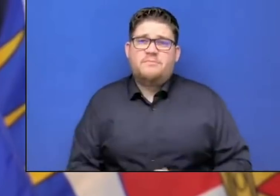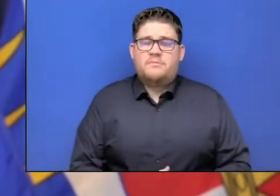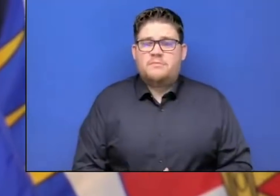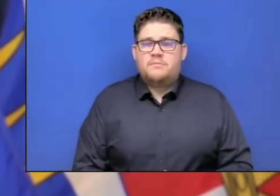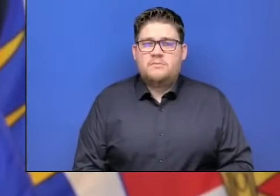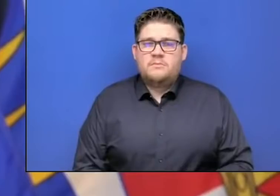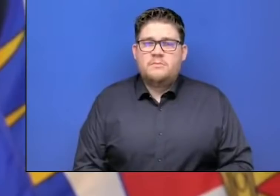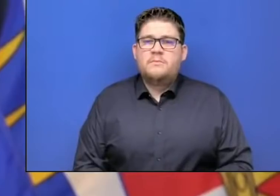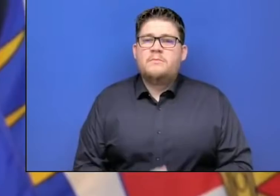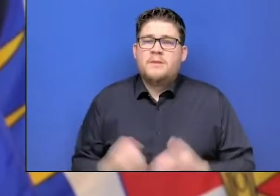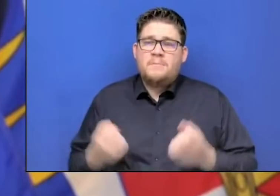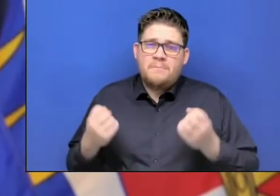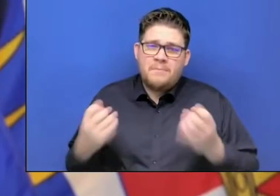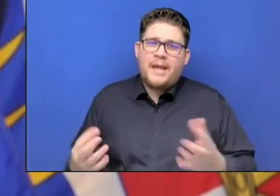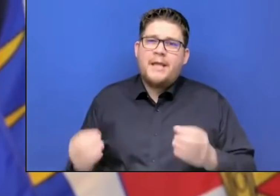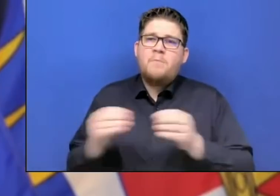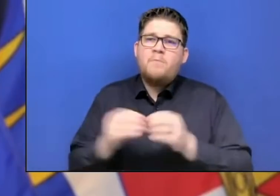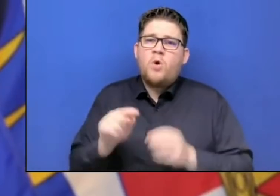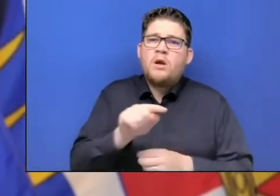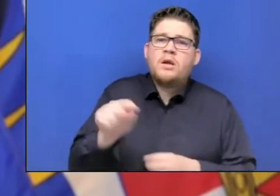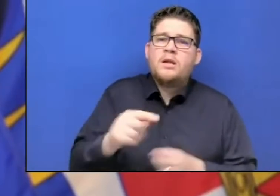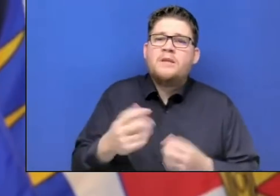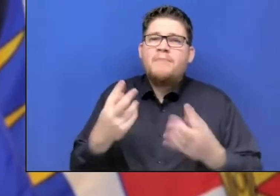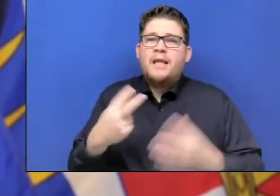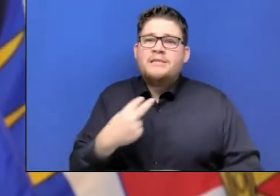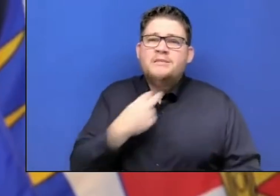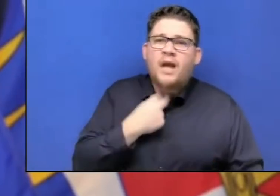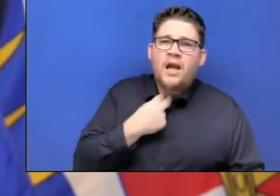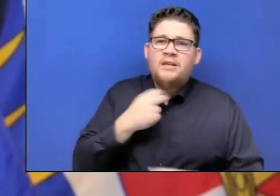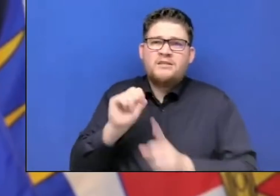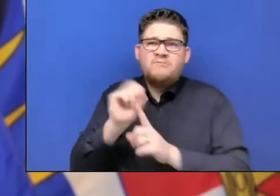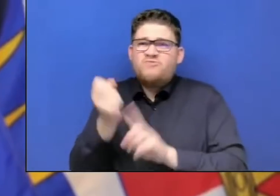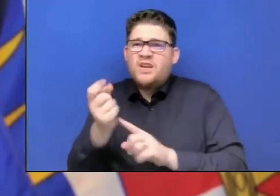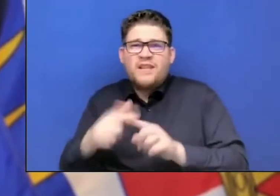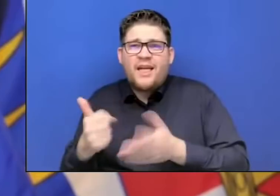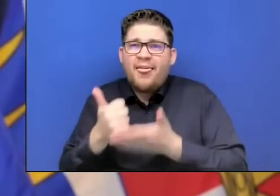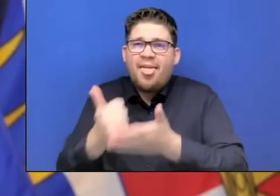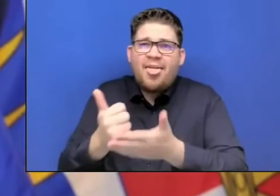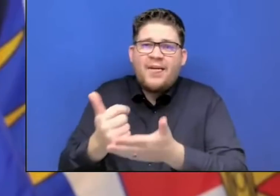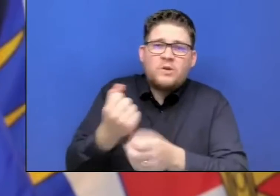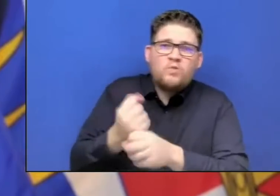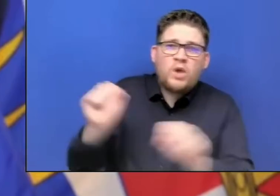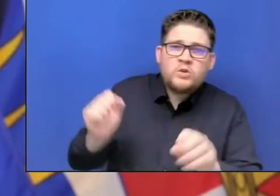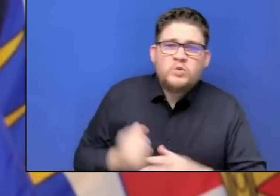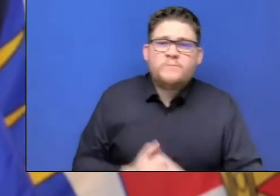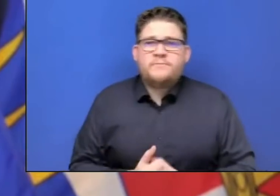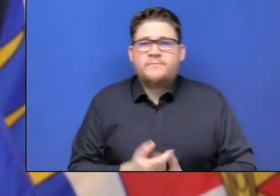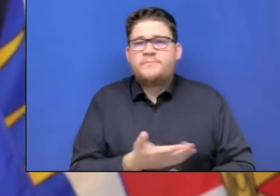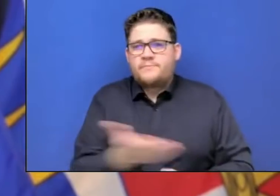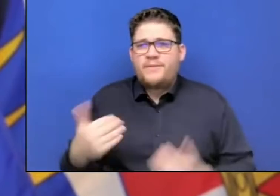difficult situations, and we're seeing an animal welfare issue develop. They